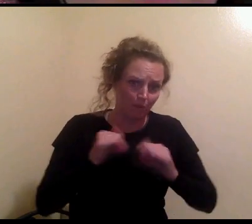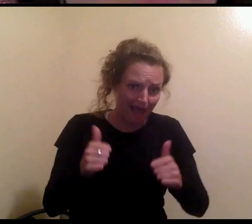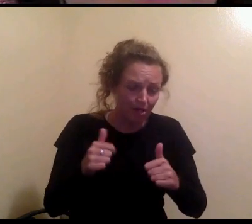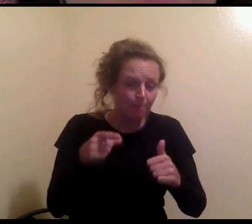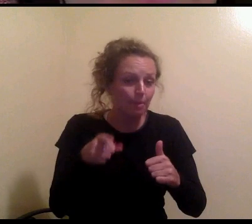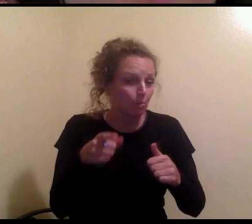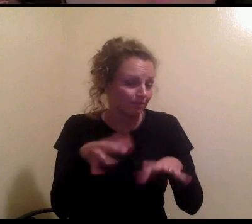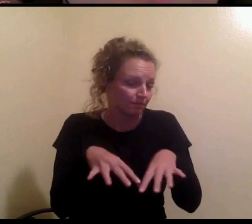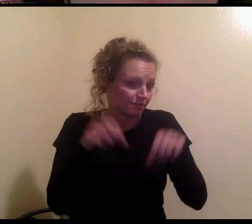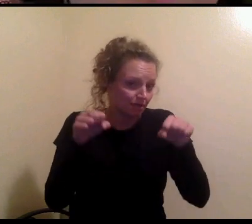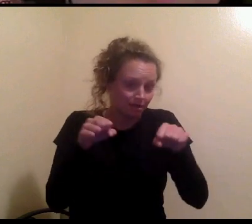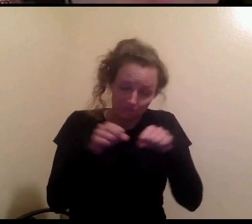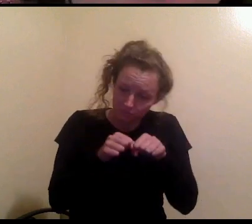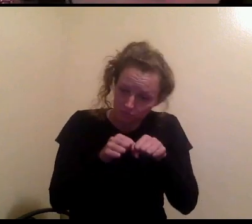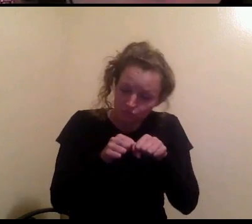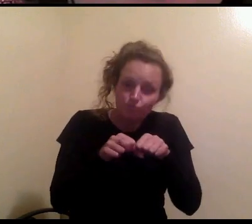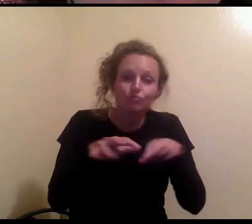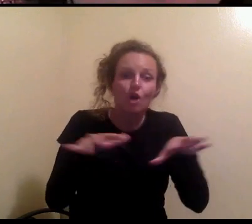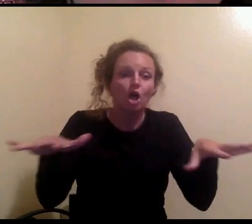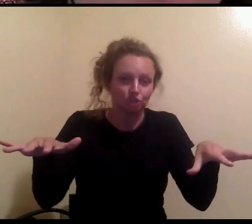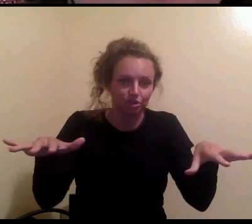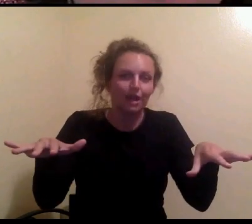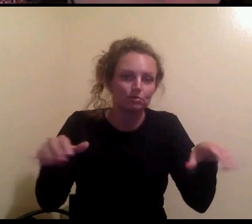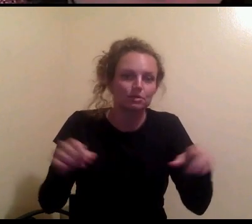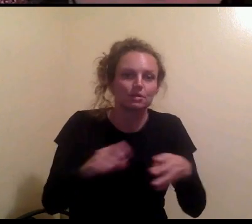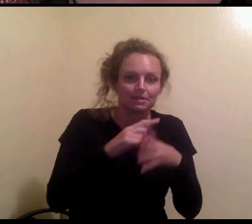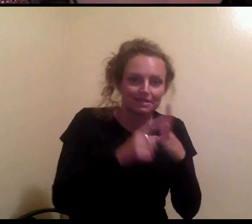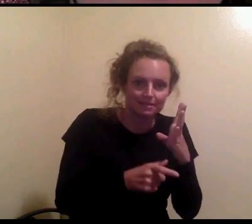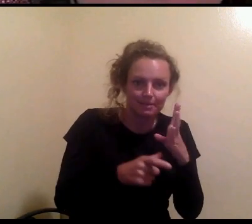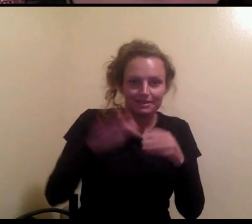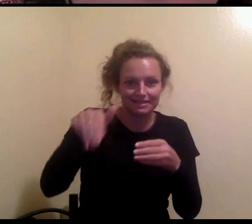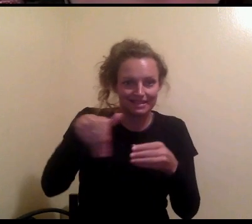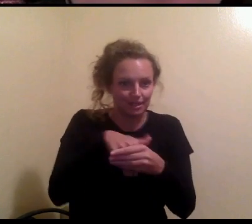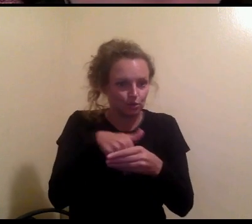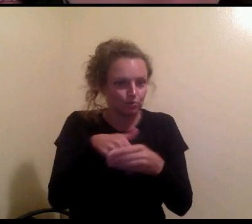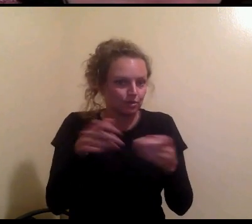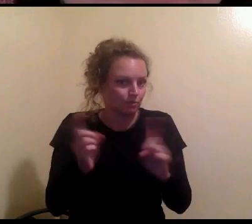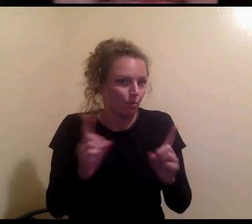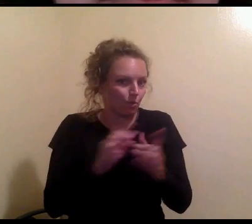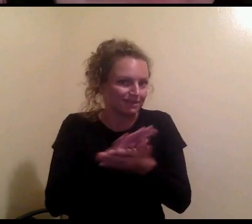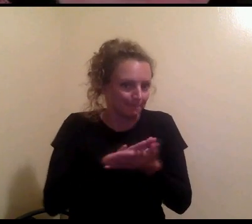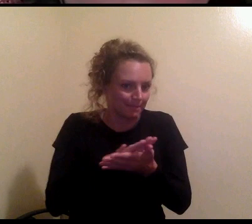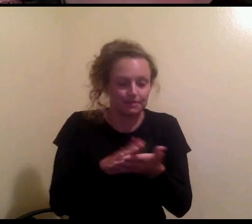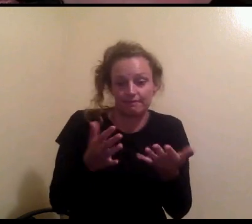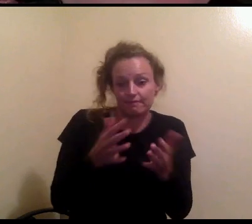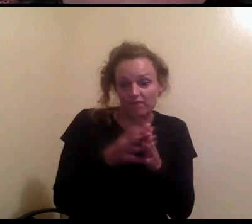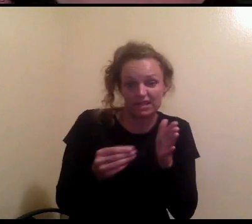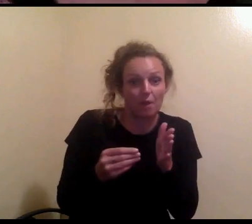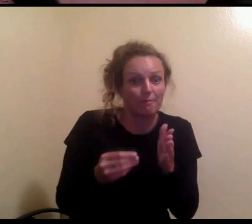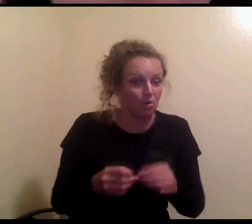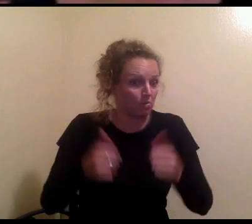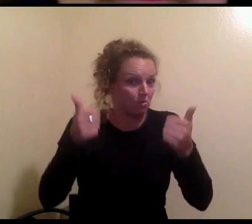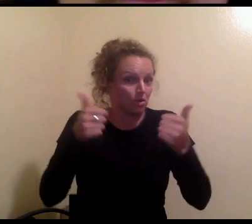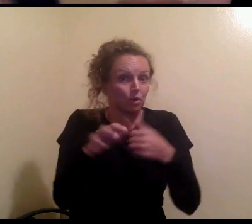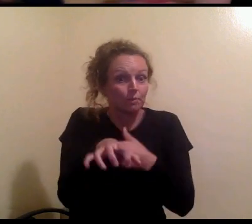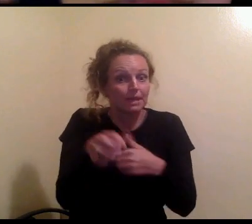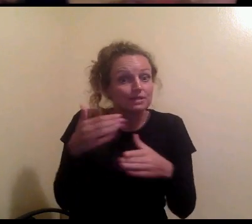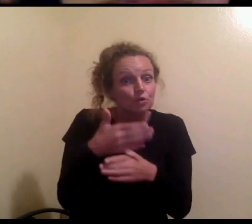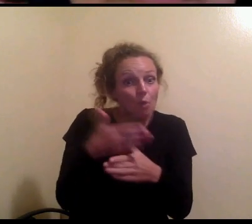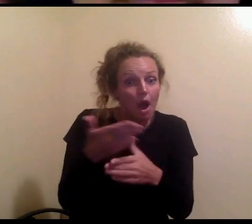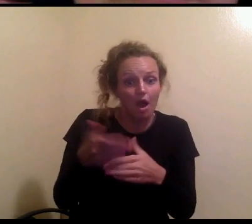adaptable by all. It's like a common global framework. Because even if we have the laws, I mean, we have the ADA, we have